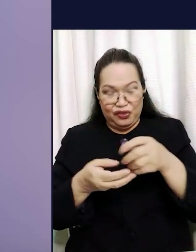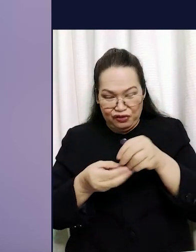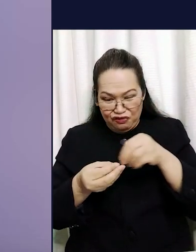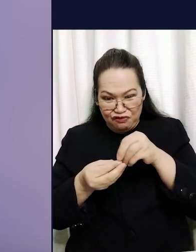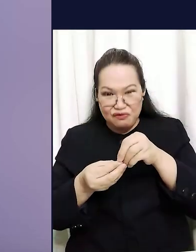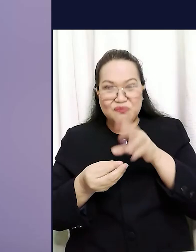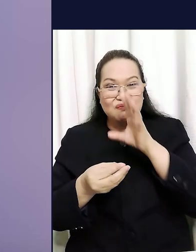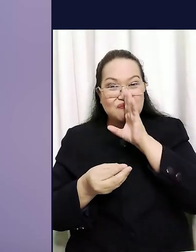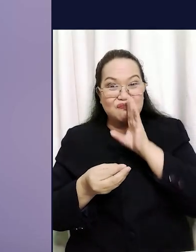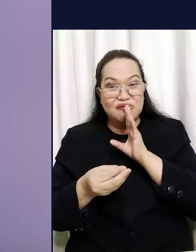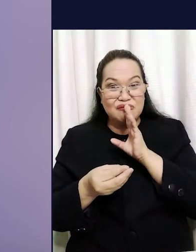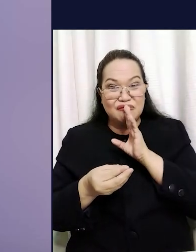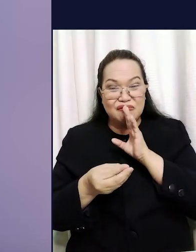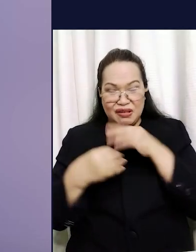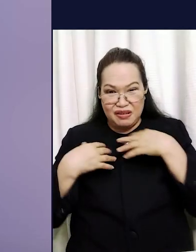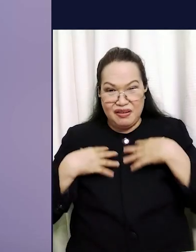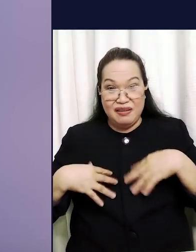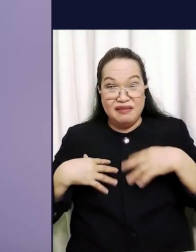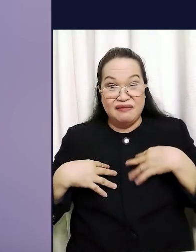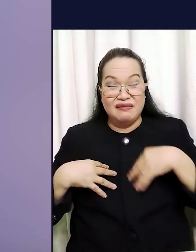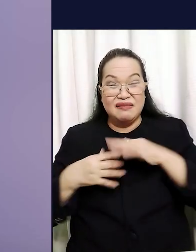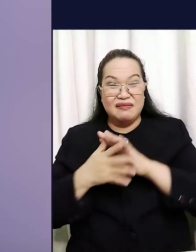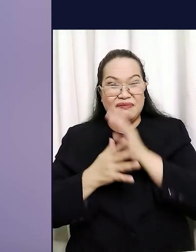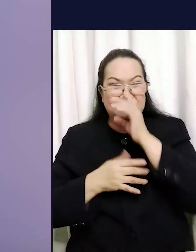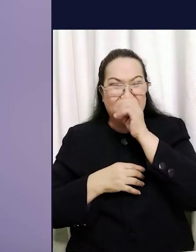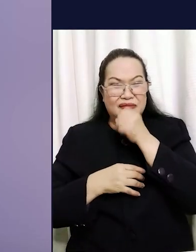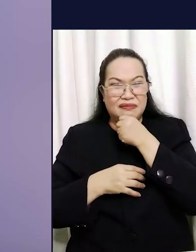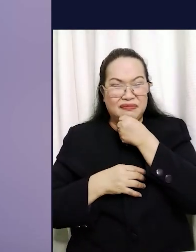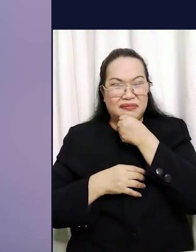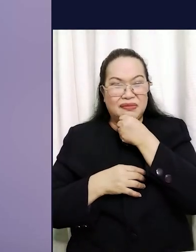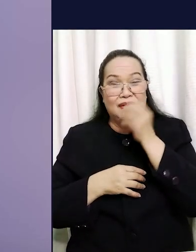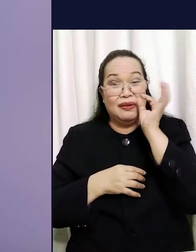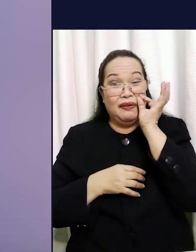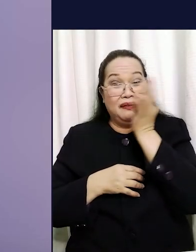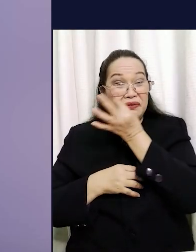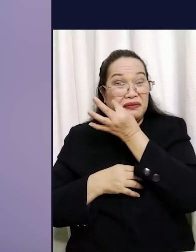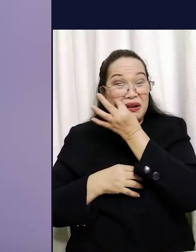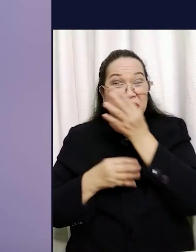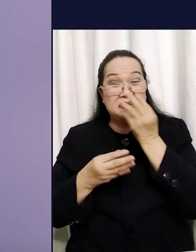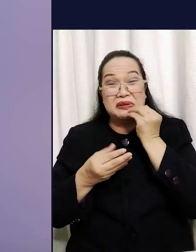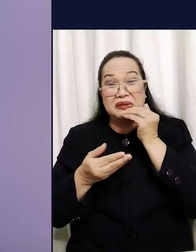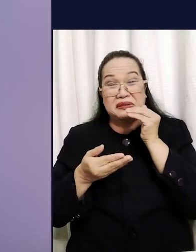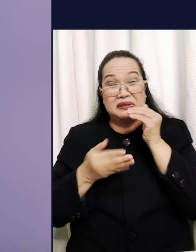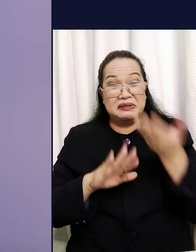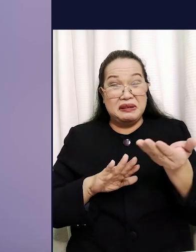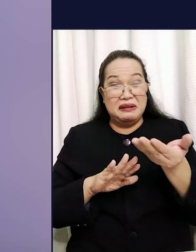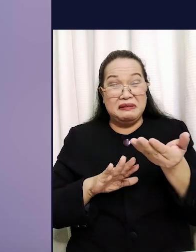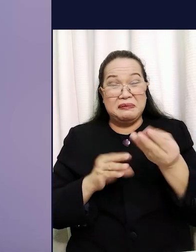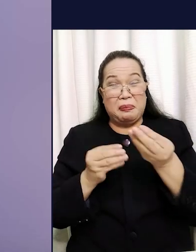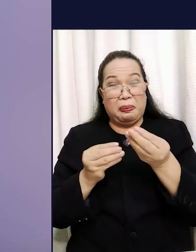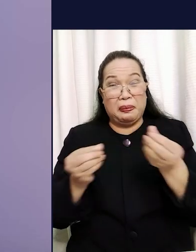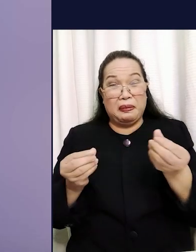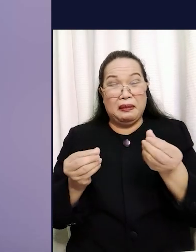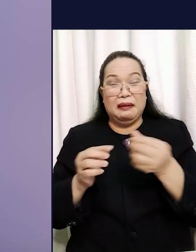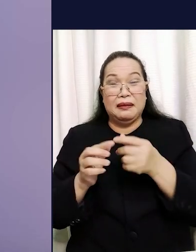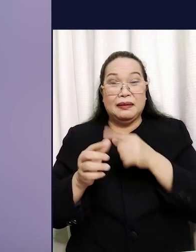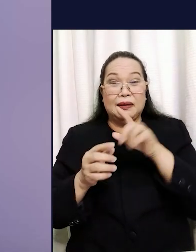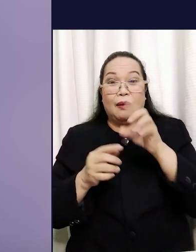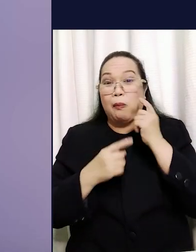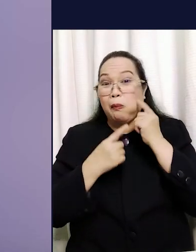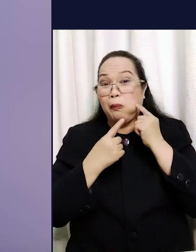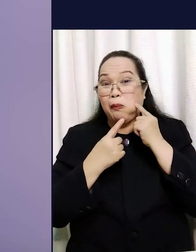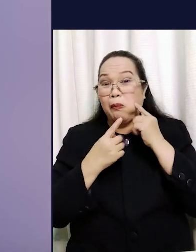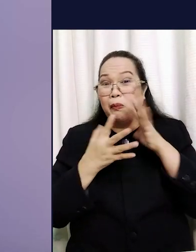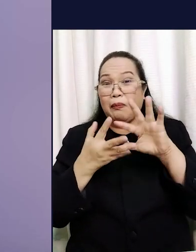mga bulaklak namamatay, nalalanta, yung mga candy kinakain,